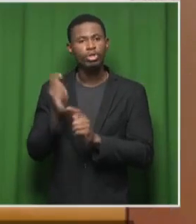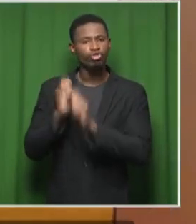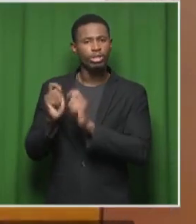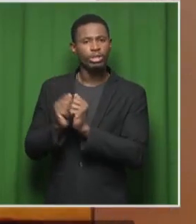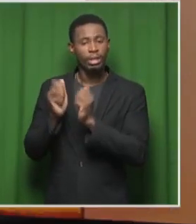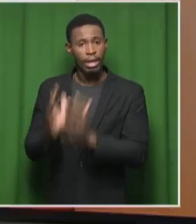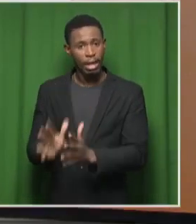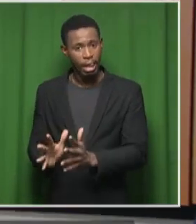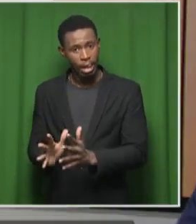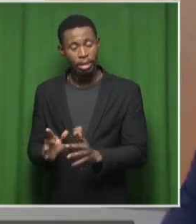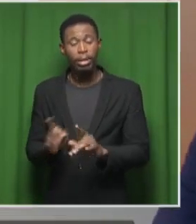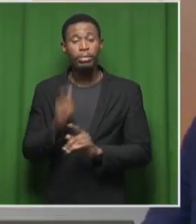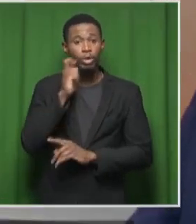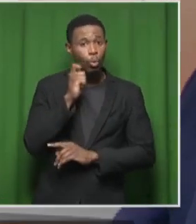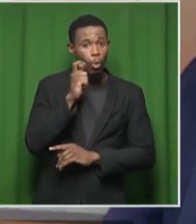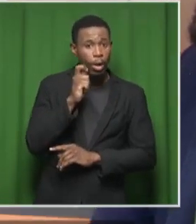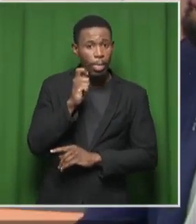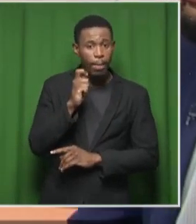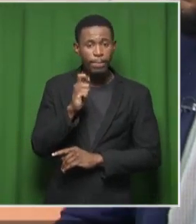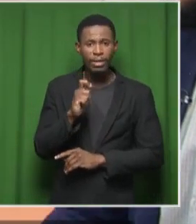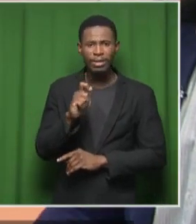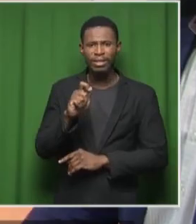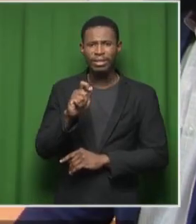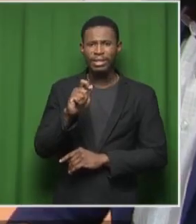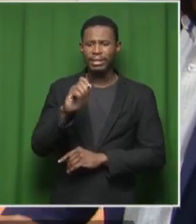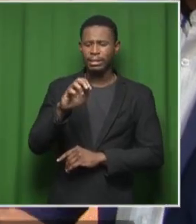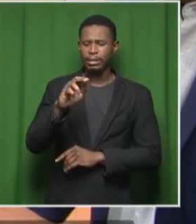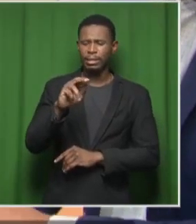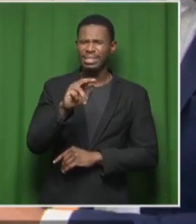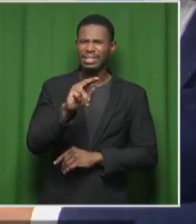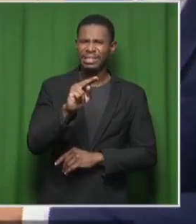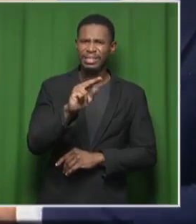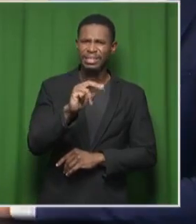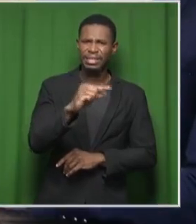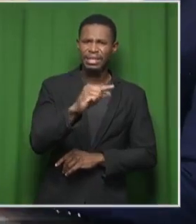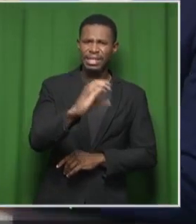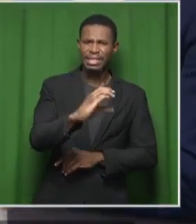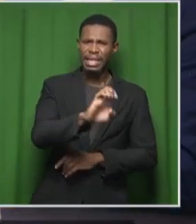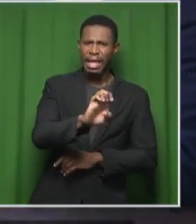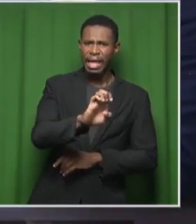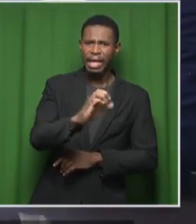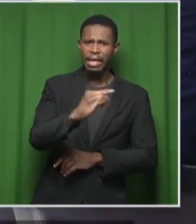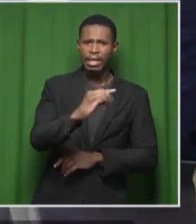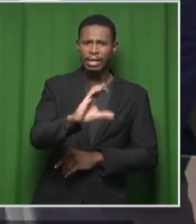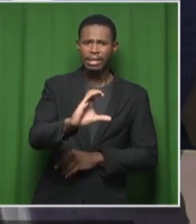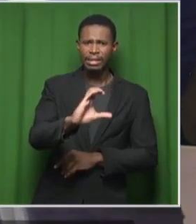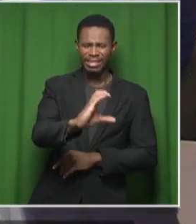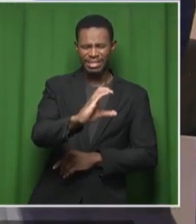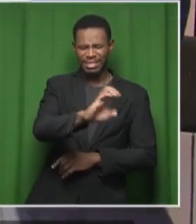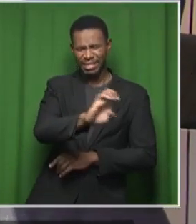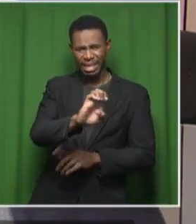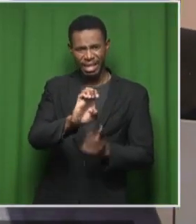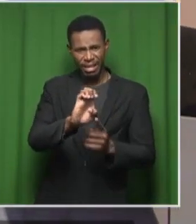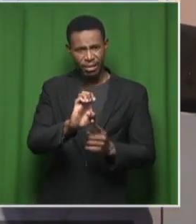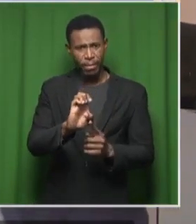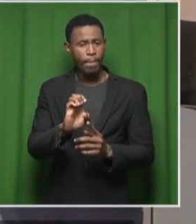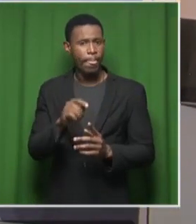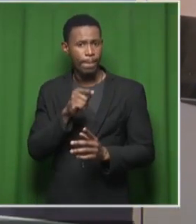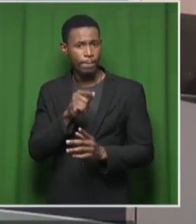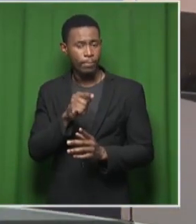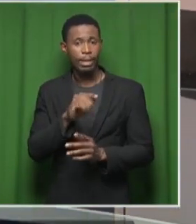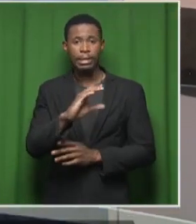Setswana, like ke in Setswana would be ke in Ngu, like we would call the wild berries the tekwa, in Ngu would